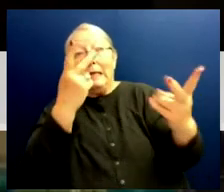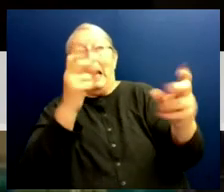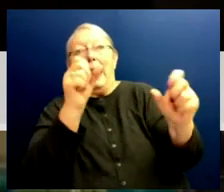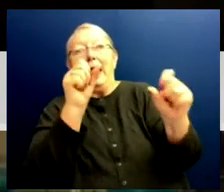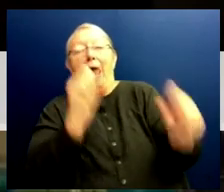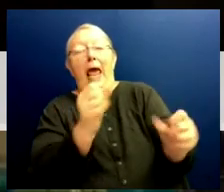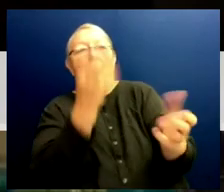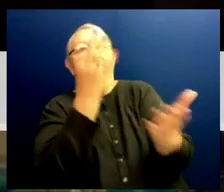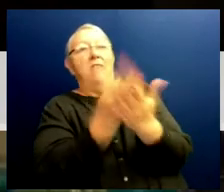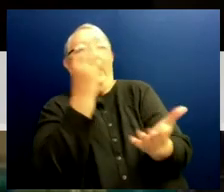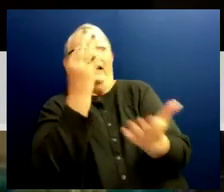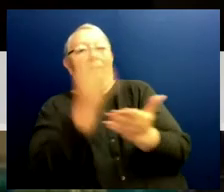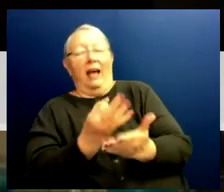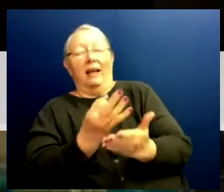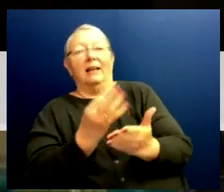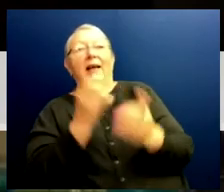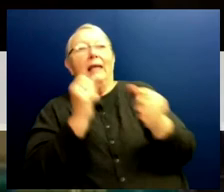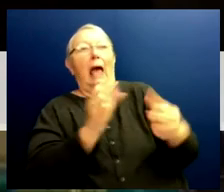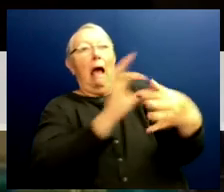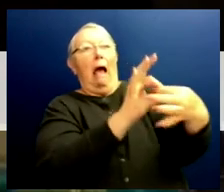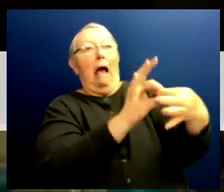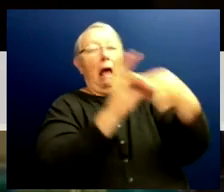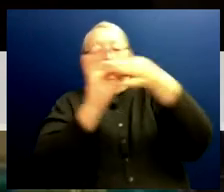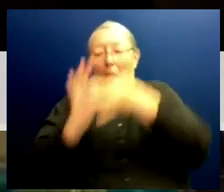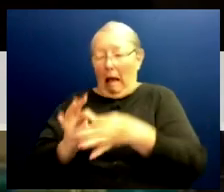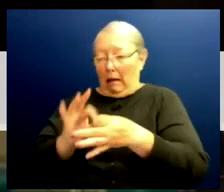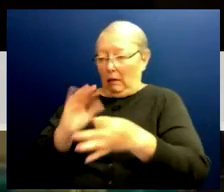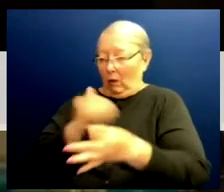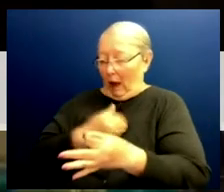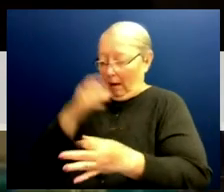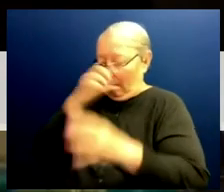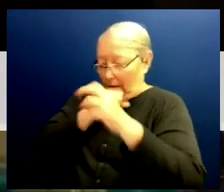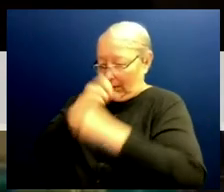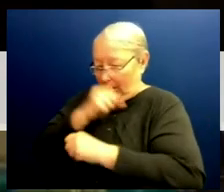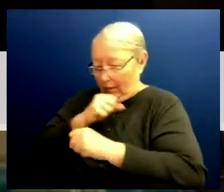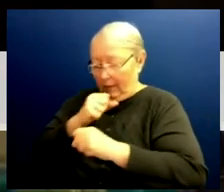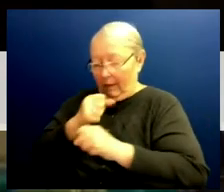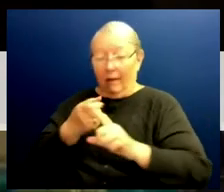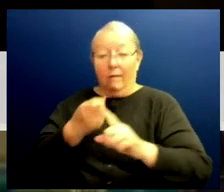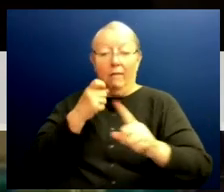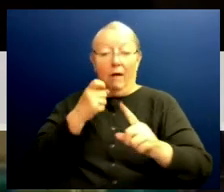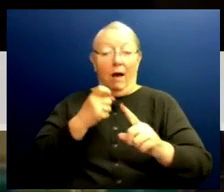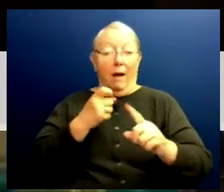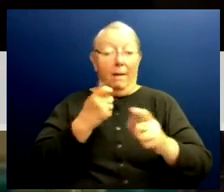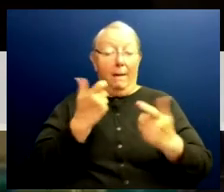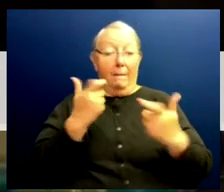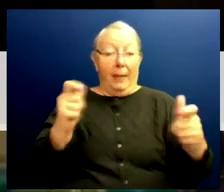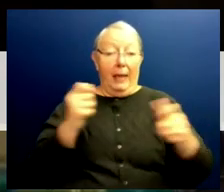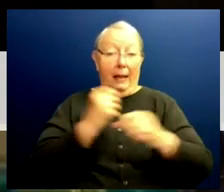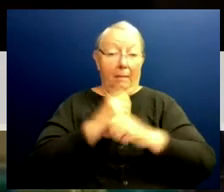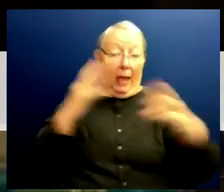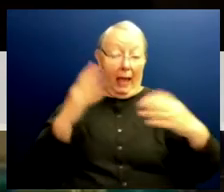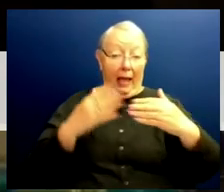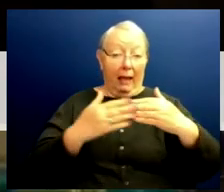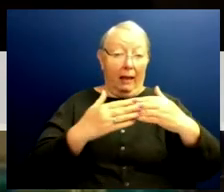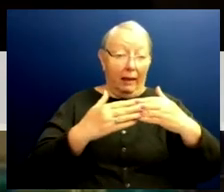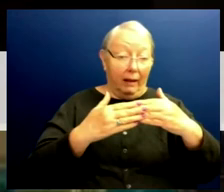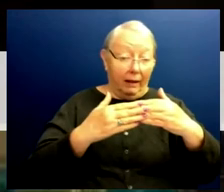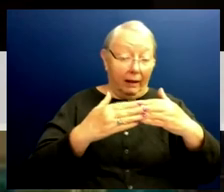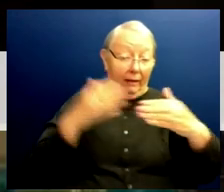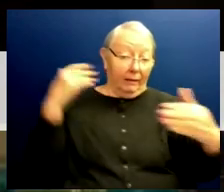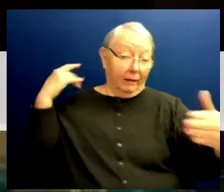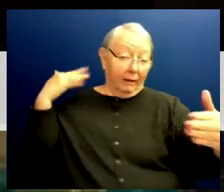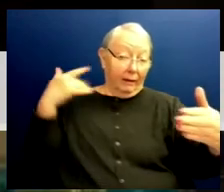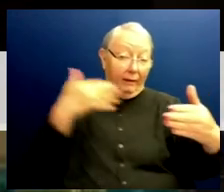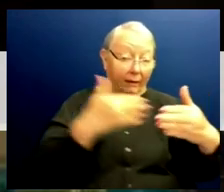to what exists between the 400,000 years from the Big Bang back to the Big Bang. As far